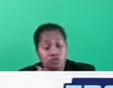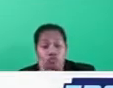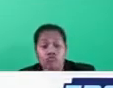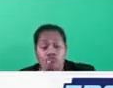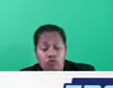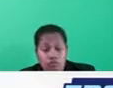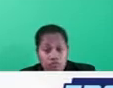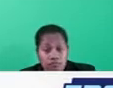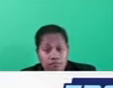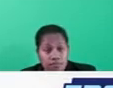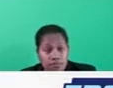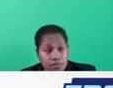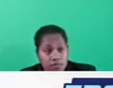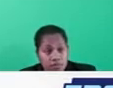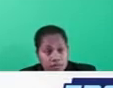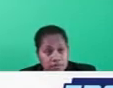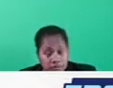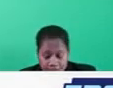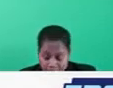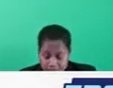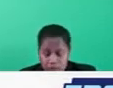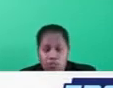small borrowers to be reintroduced.